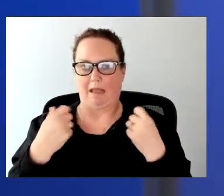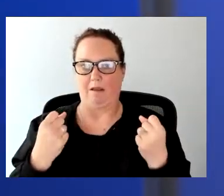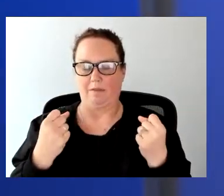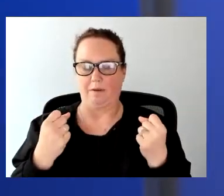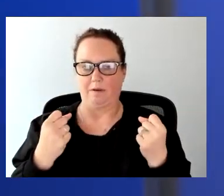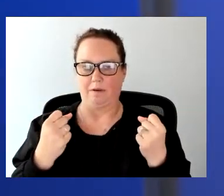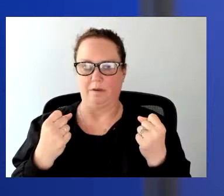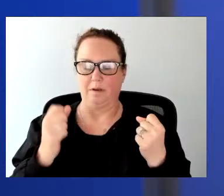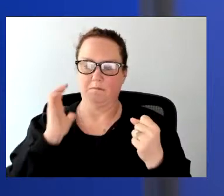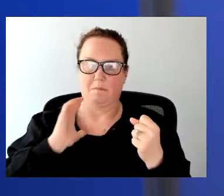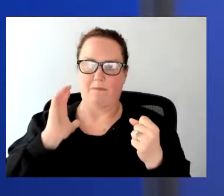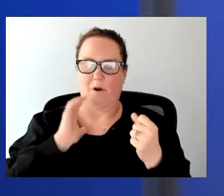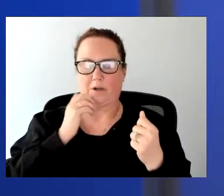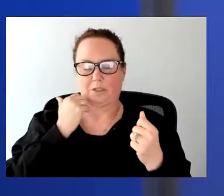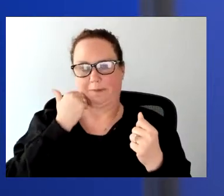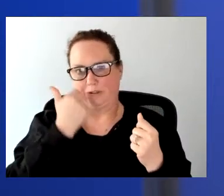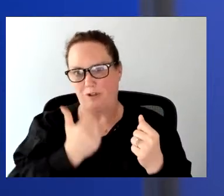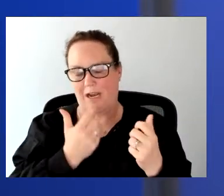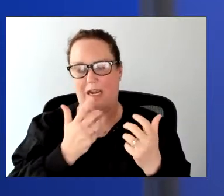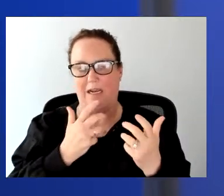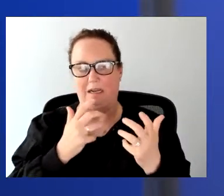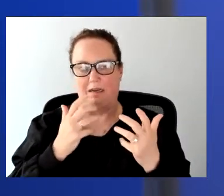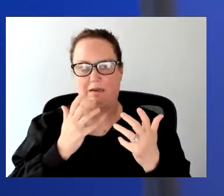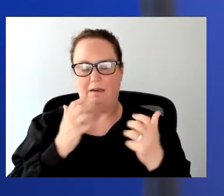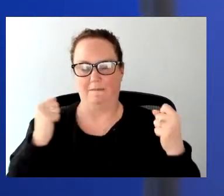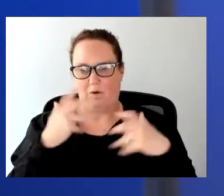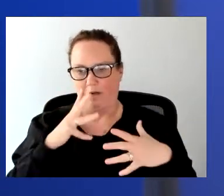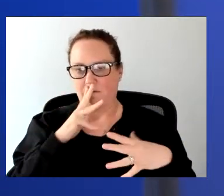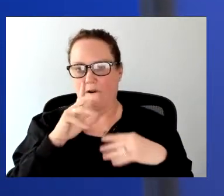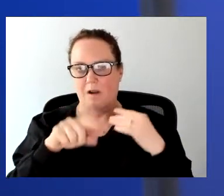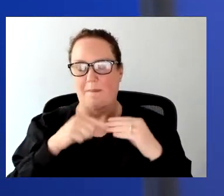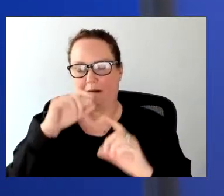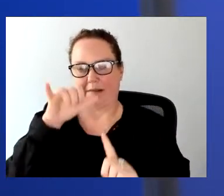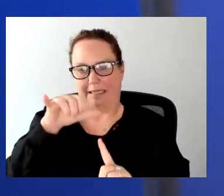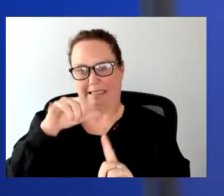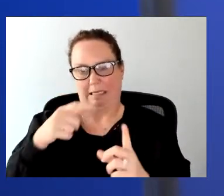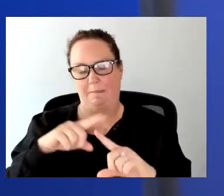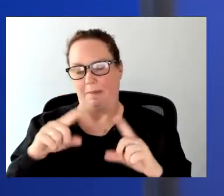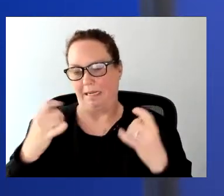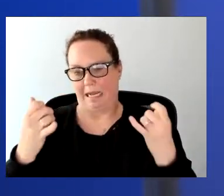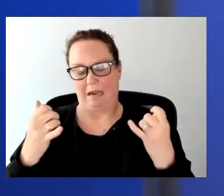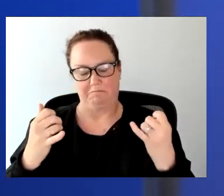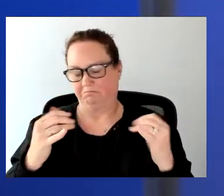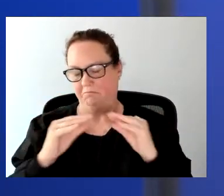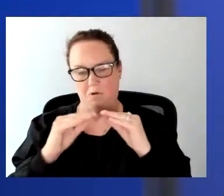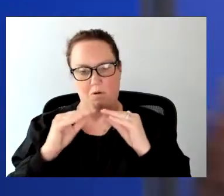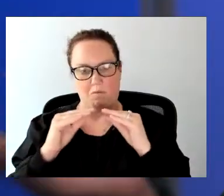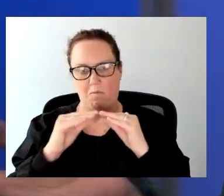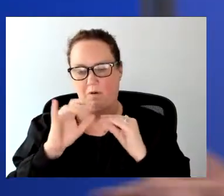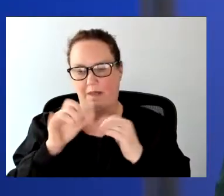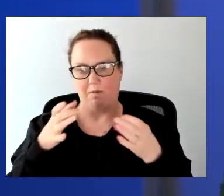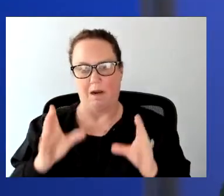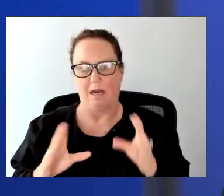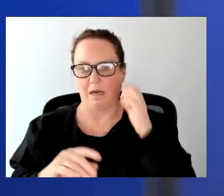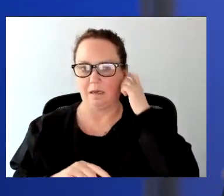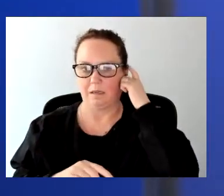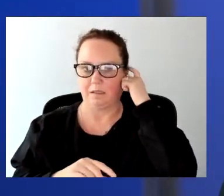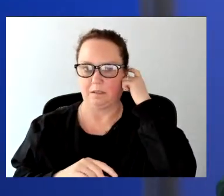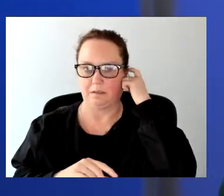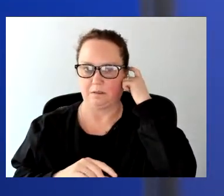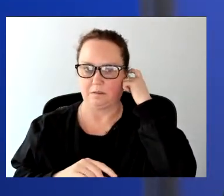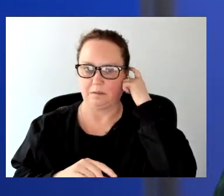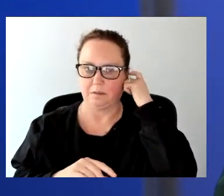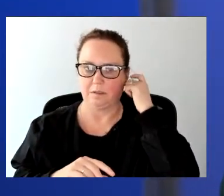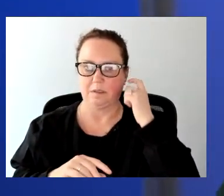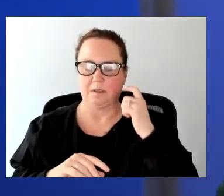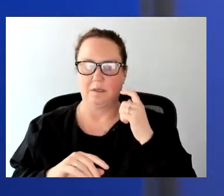a time I used to be shy about talking about my condition. However, now I'm no longer that way, Having to be on